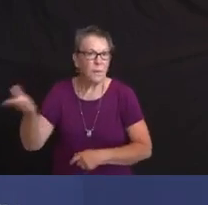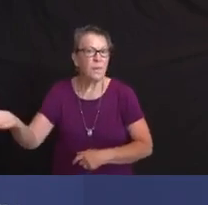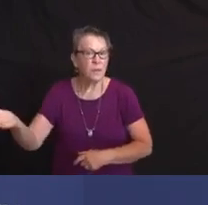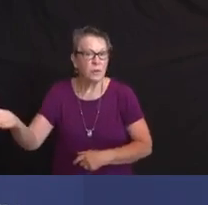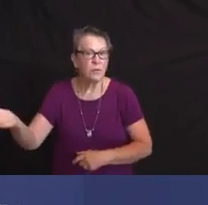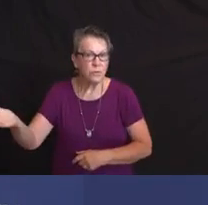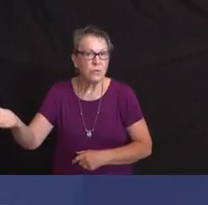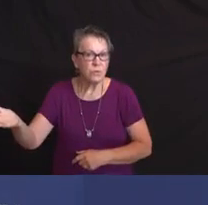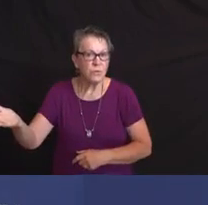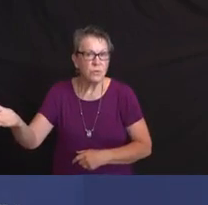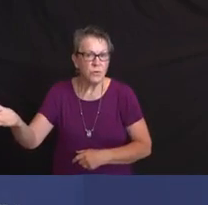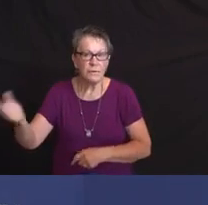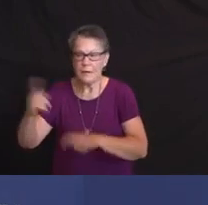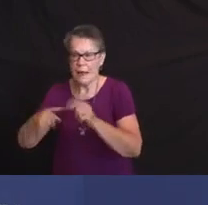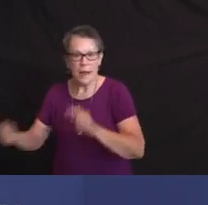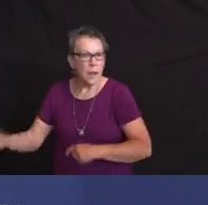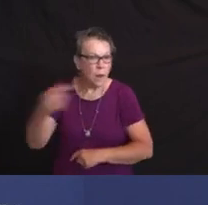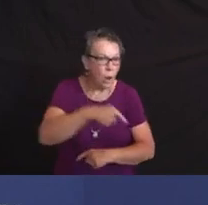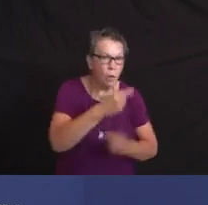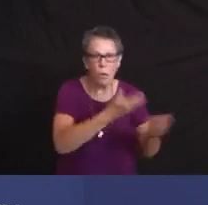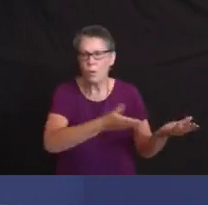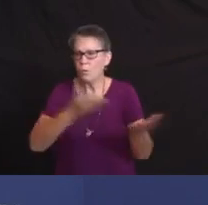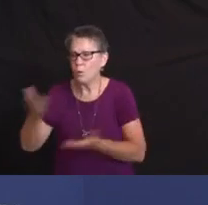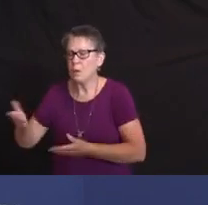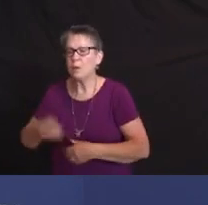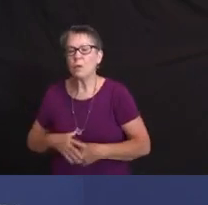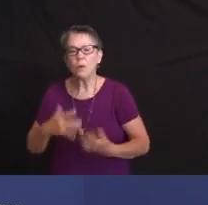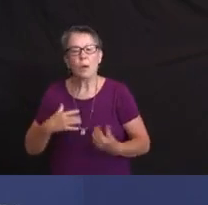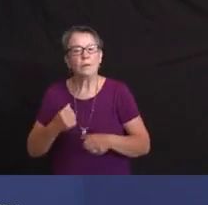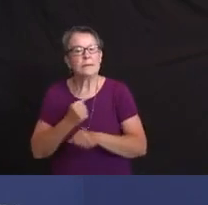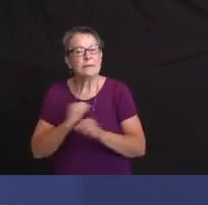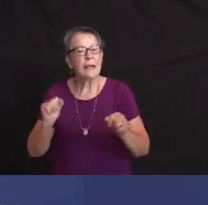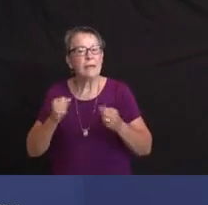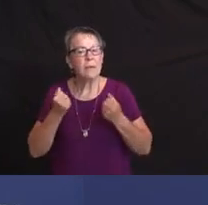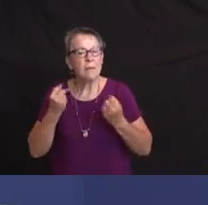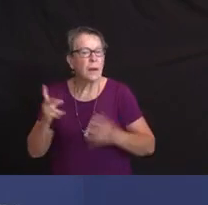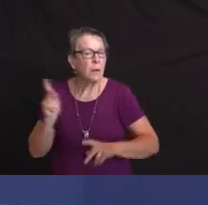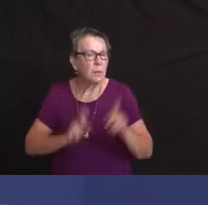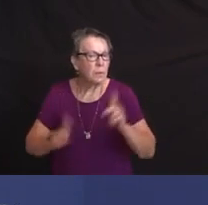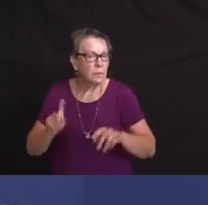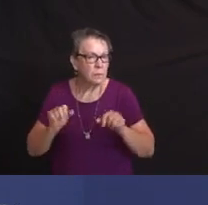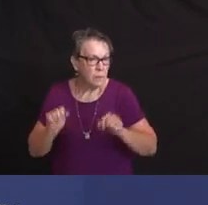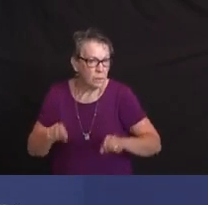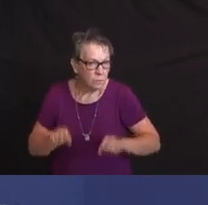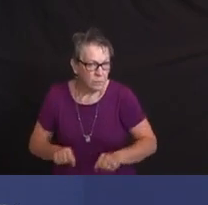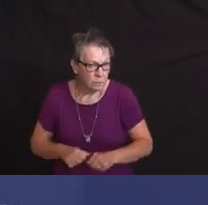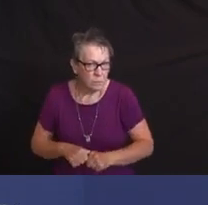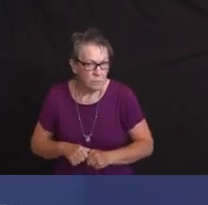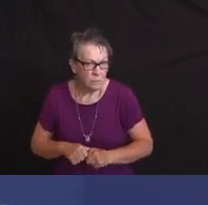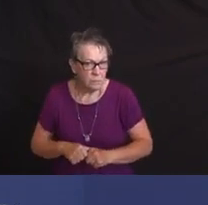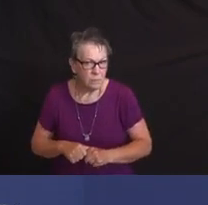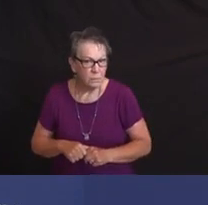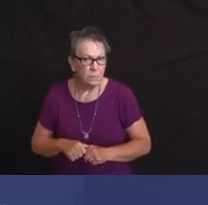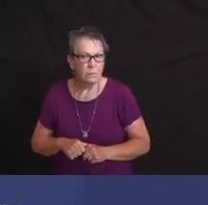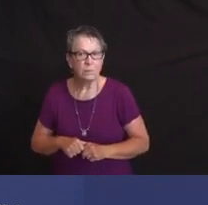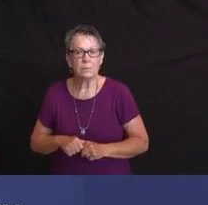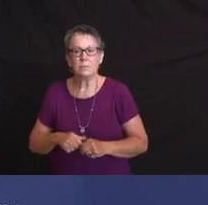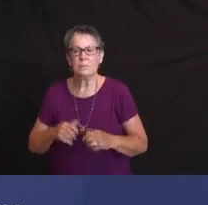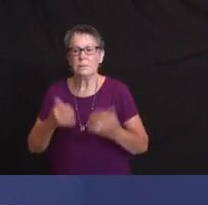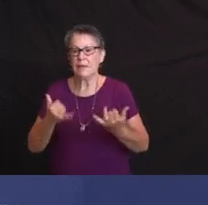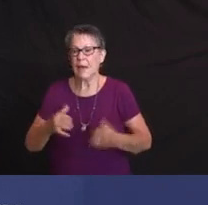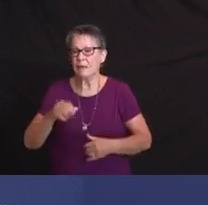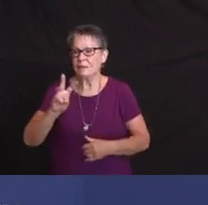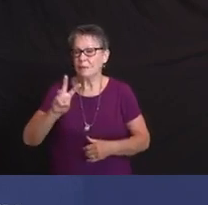as possible. To date, 62 health center sites across New Jersey have administered more